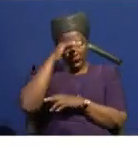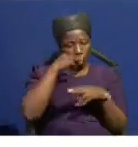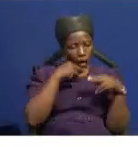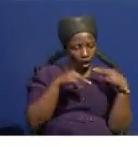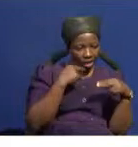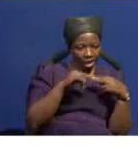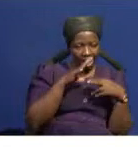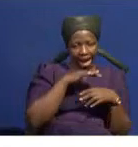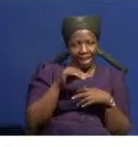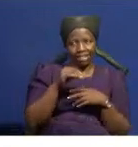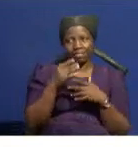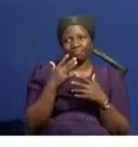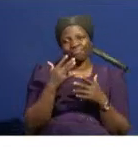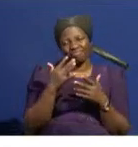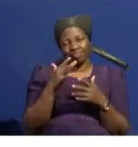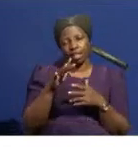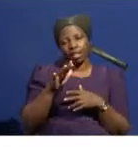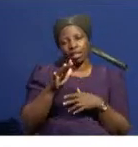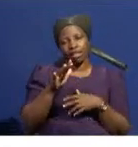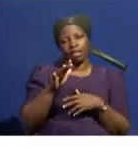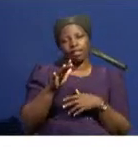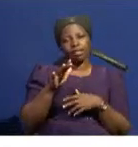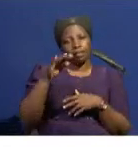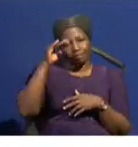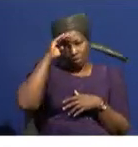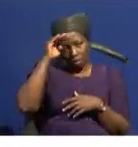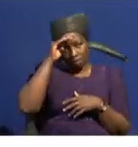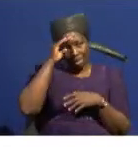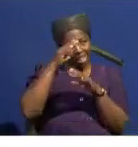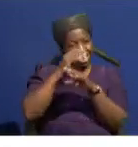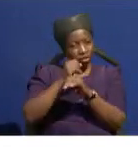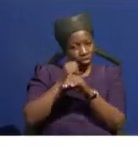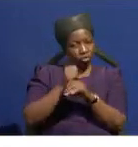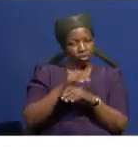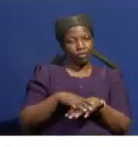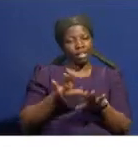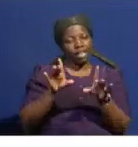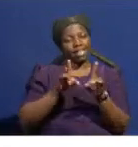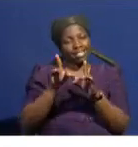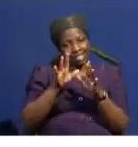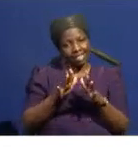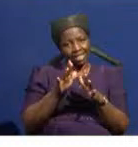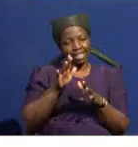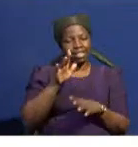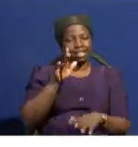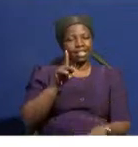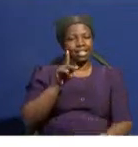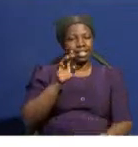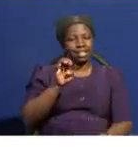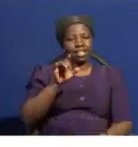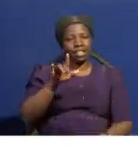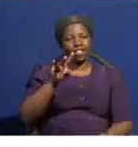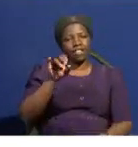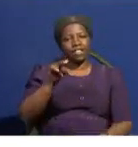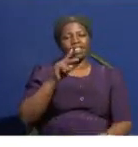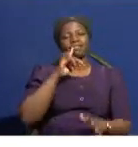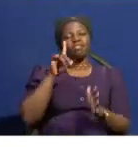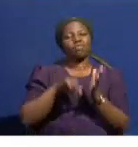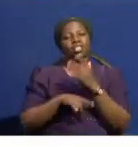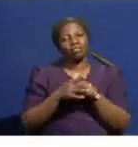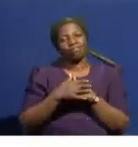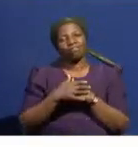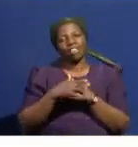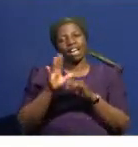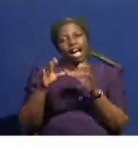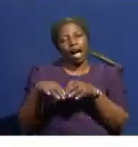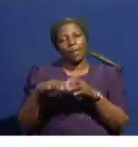Liquor Traders Association, the firm's commercial director, Kelvin Kuria, says the company is keen on supporting sustainable